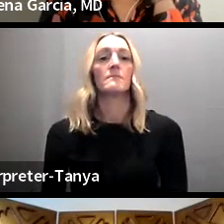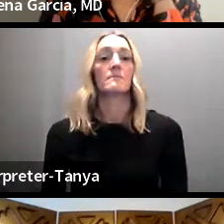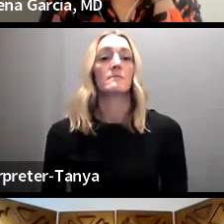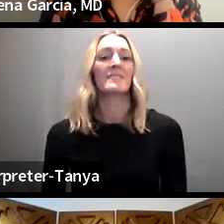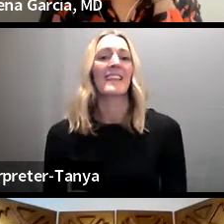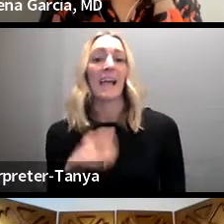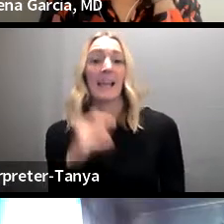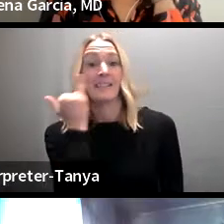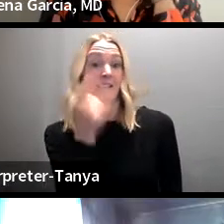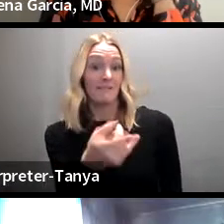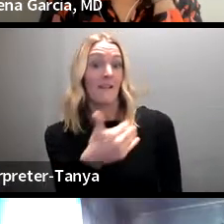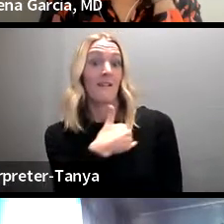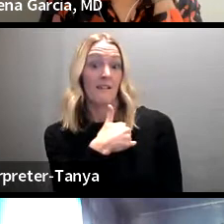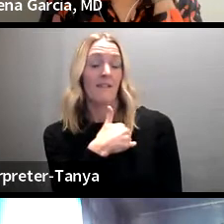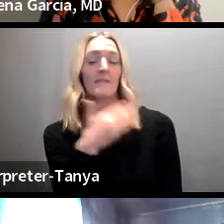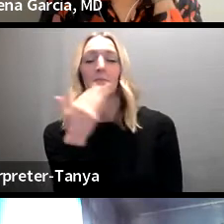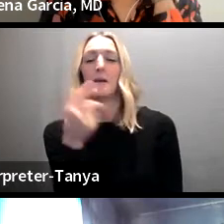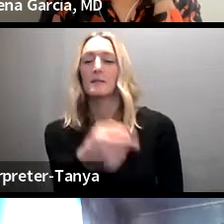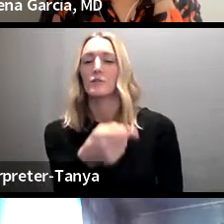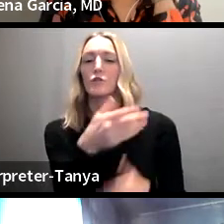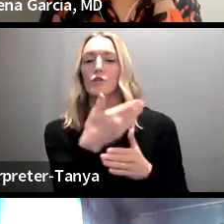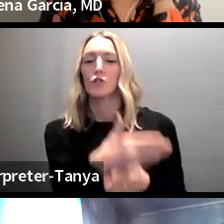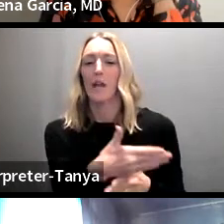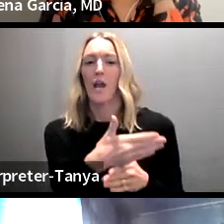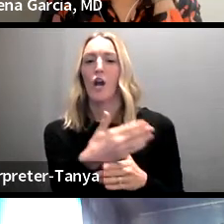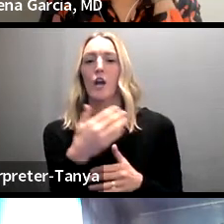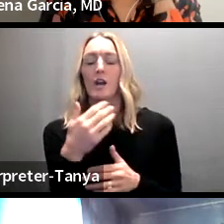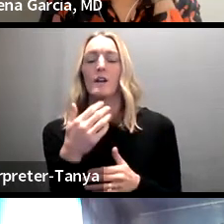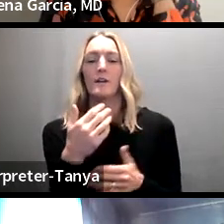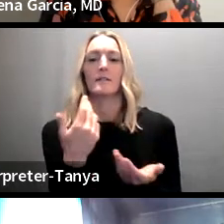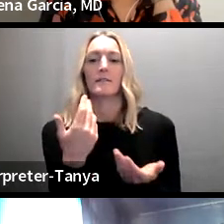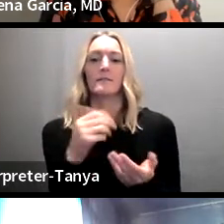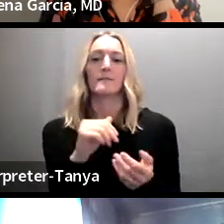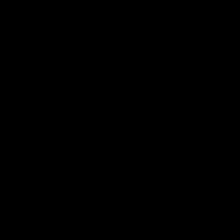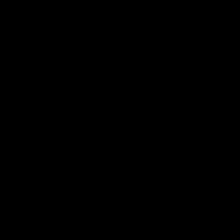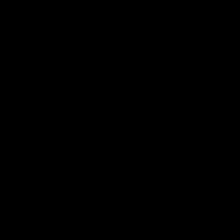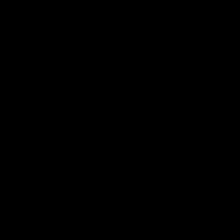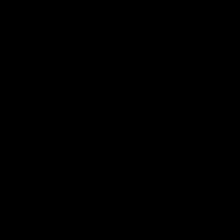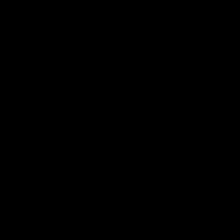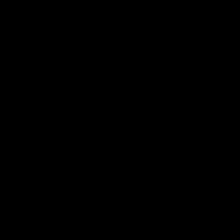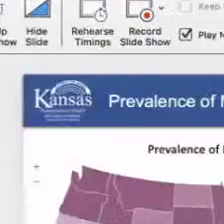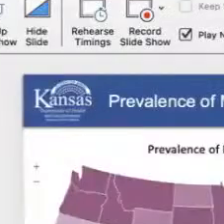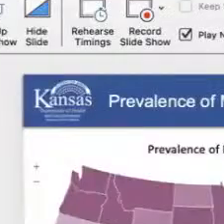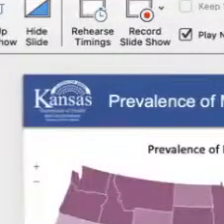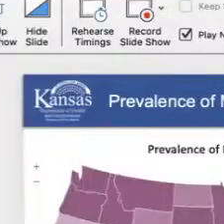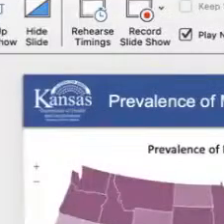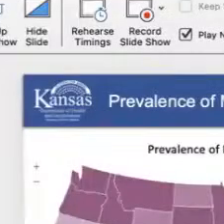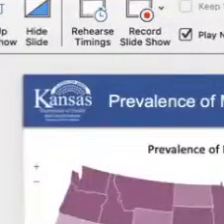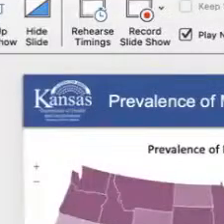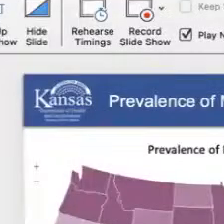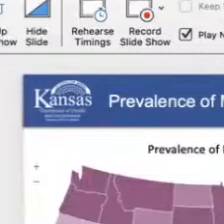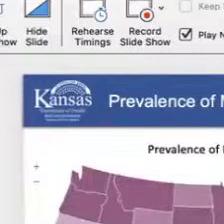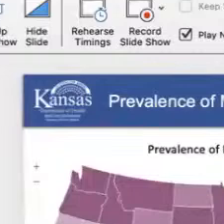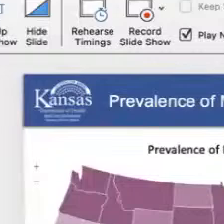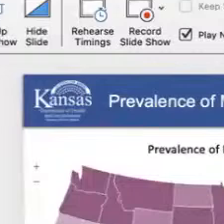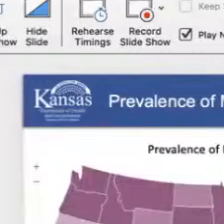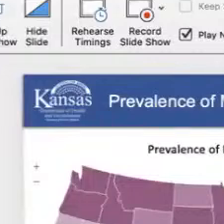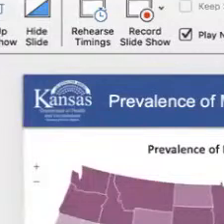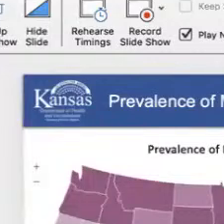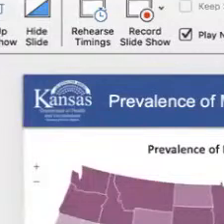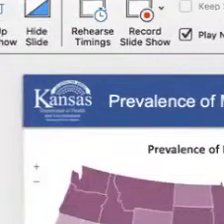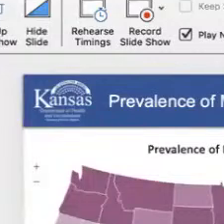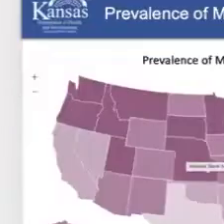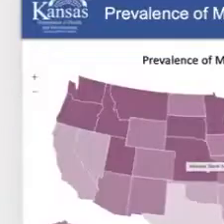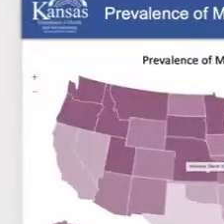available, it might be best for you to share. Sometimes things move through the server slowly. Let's see how this goes. Can you